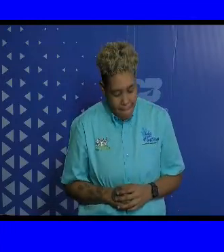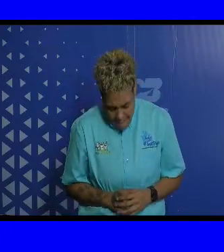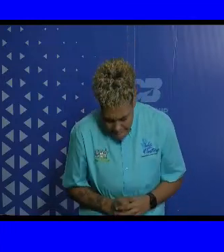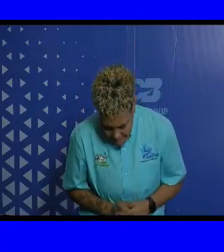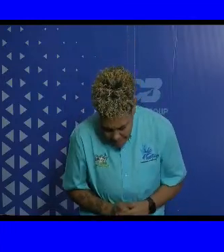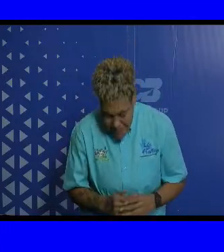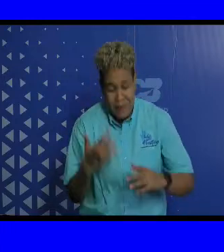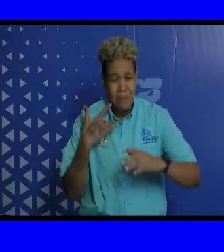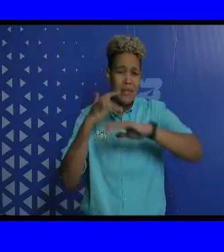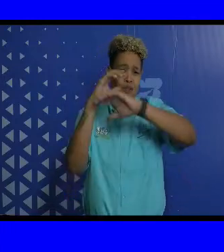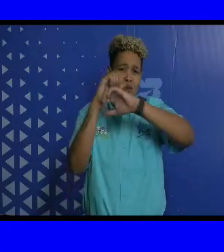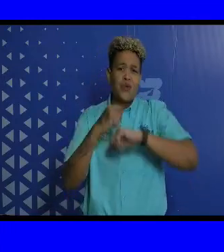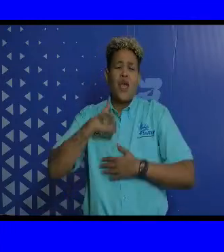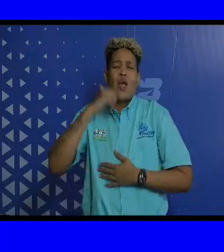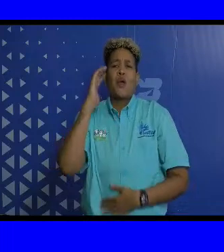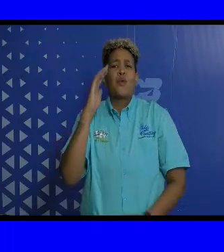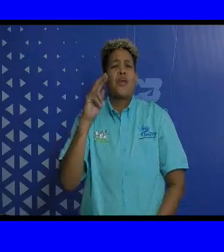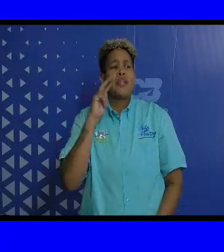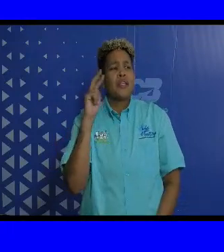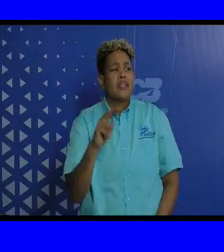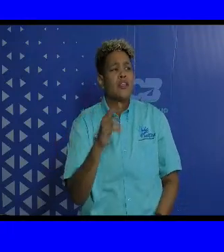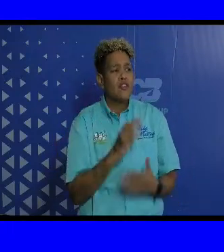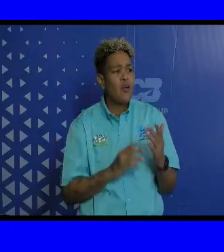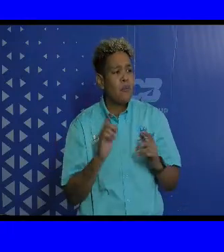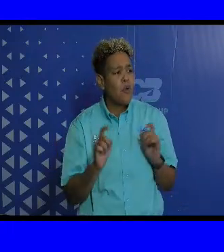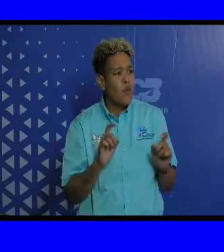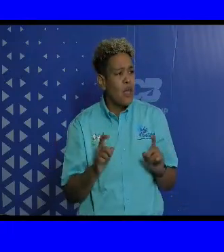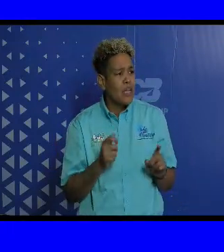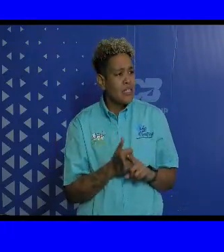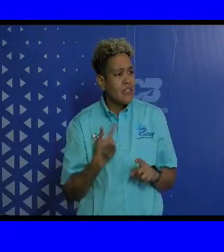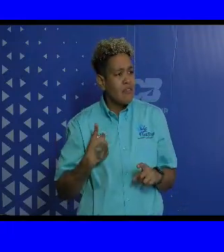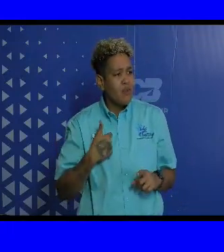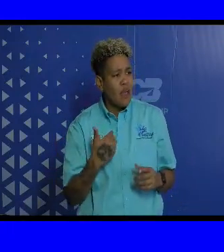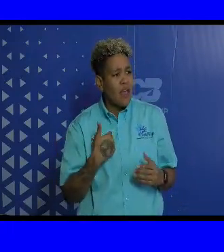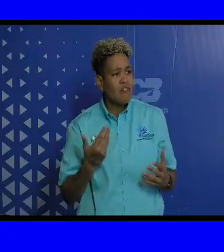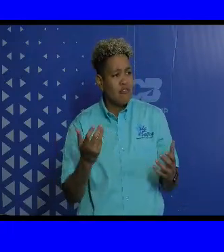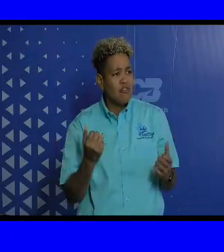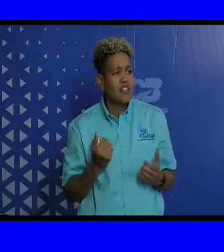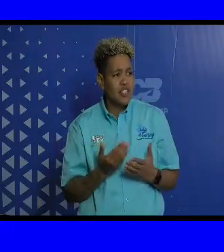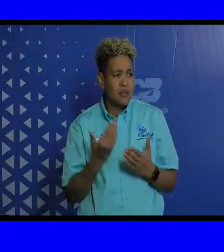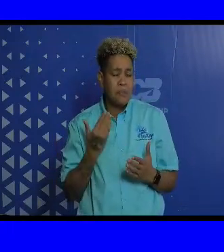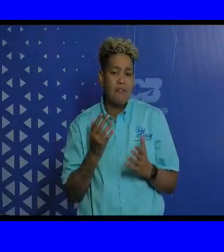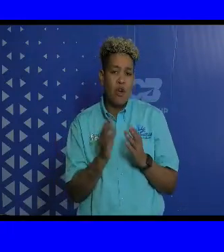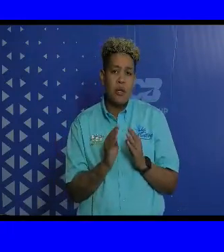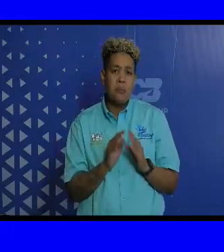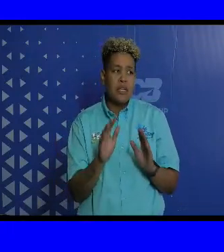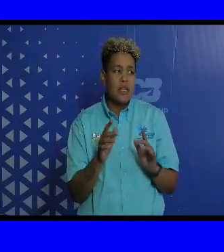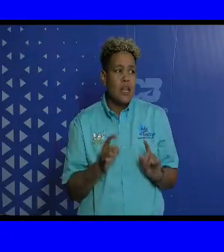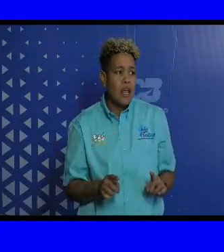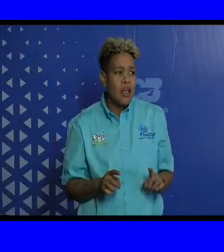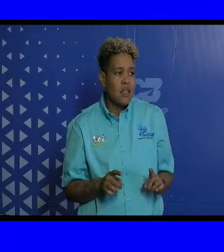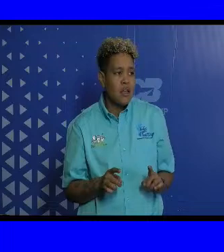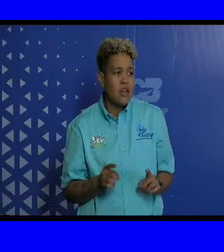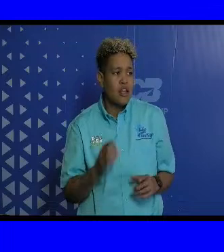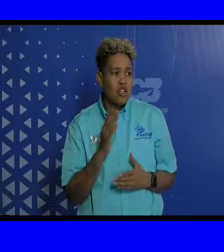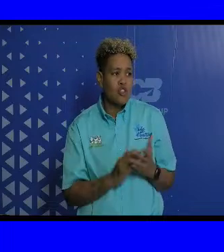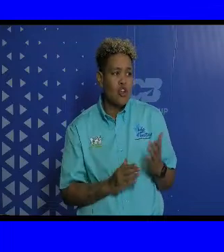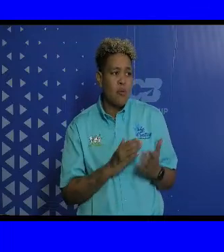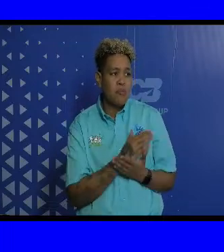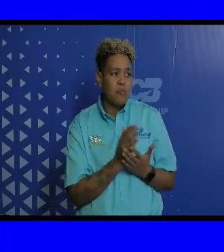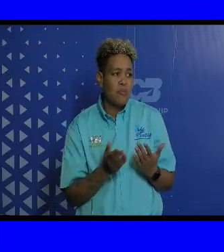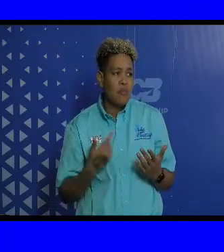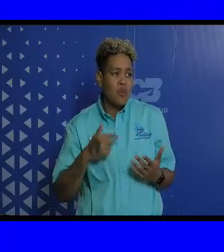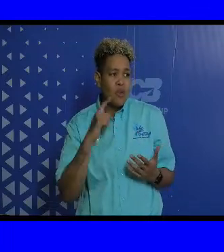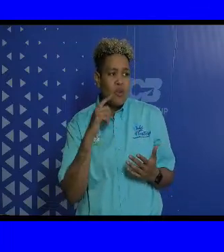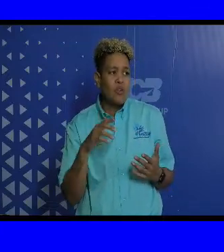So as usual, I will take the questions that we have received before the meeting and some of them, and